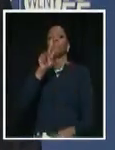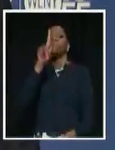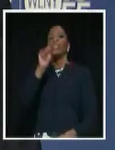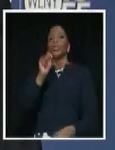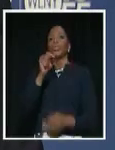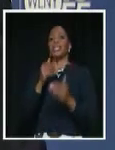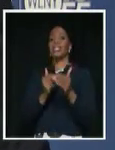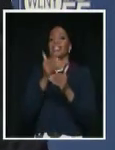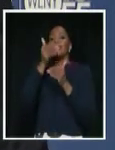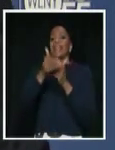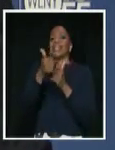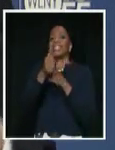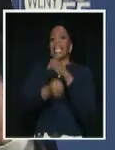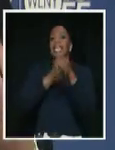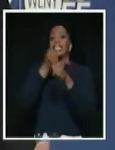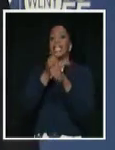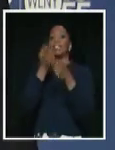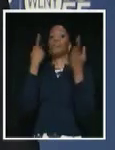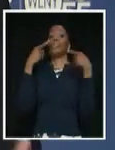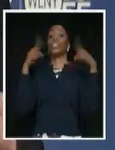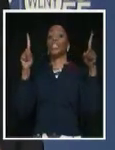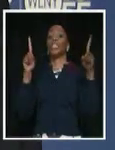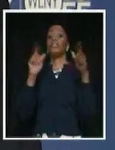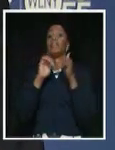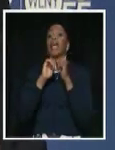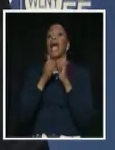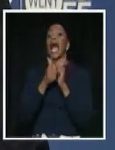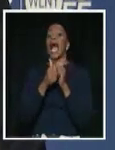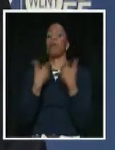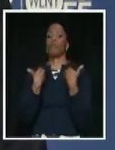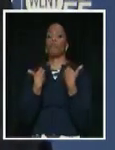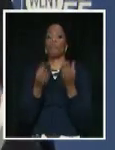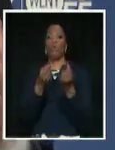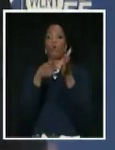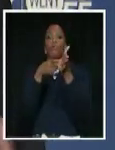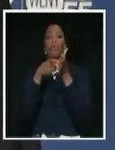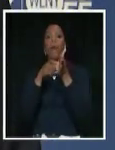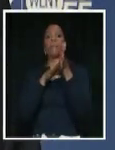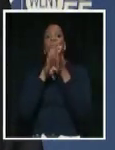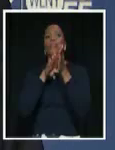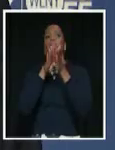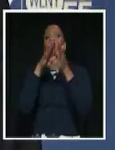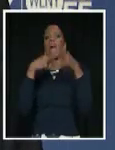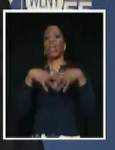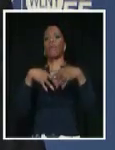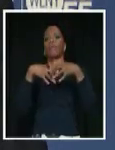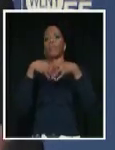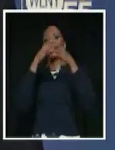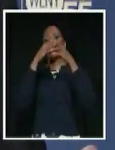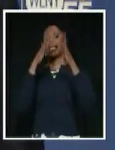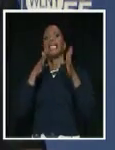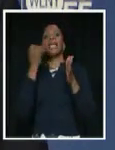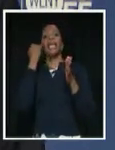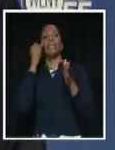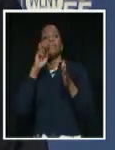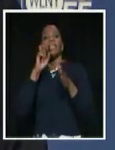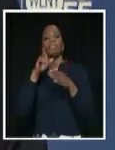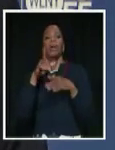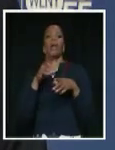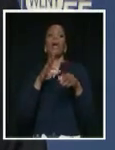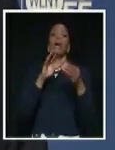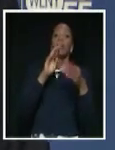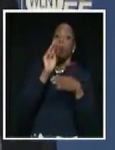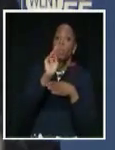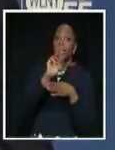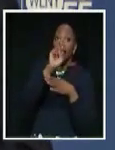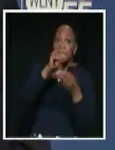we achieve that with very strong requirements for developers that they have to create affordable housing if they want the opportunity. Sir, I'm looking for a number.